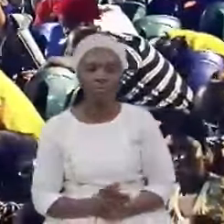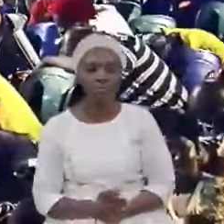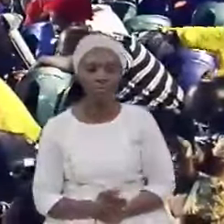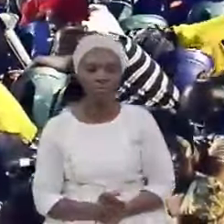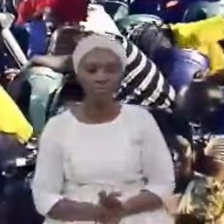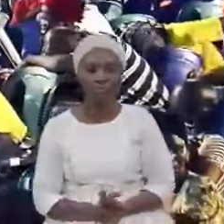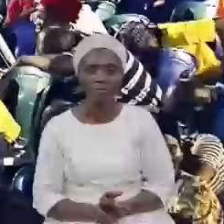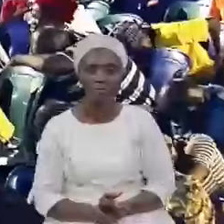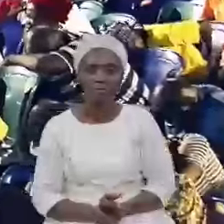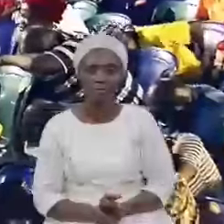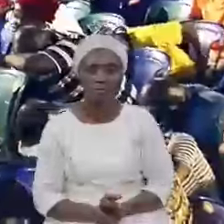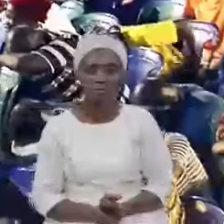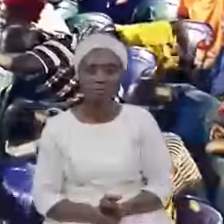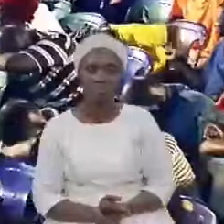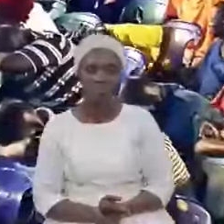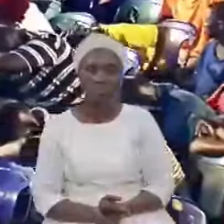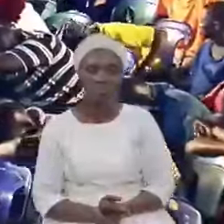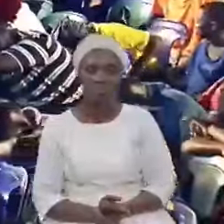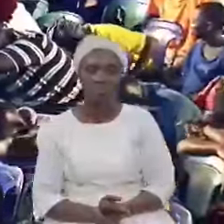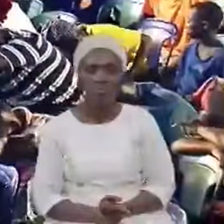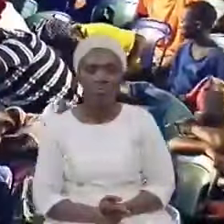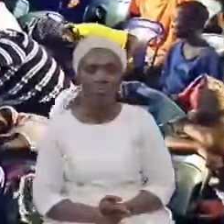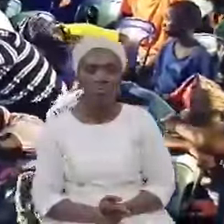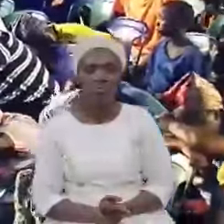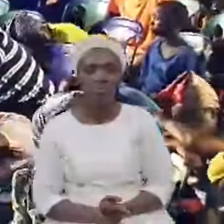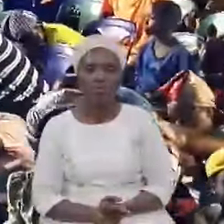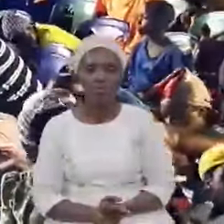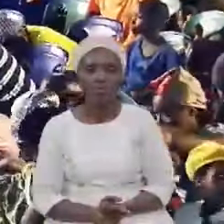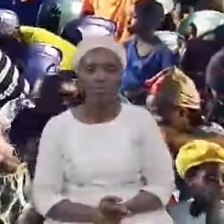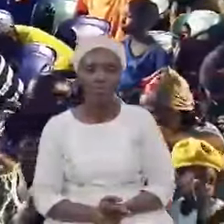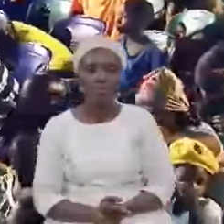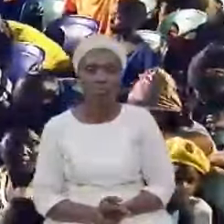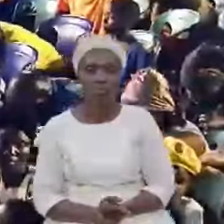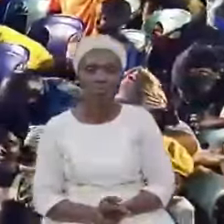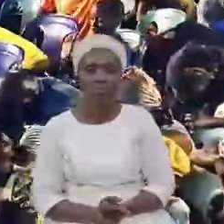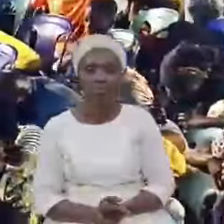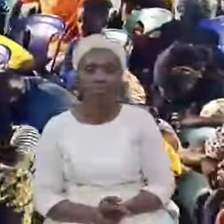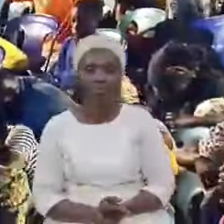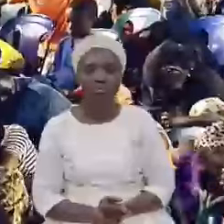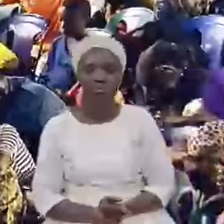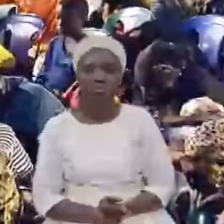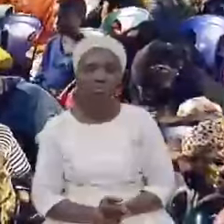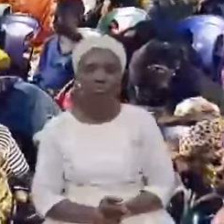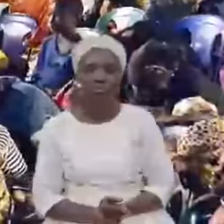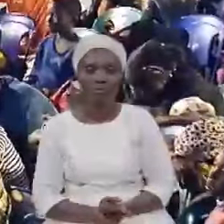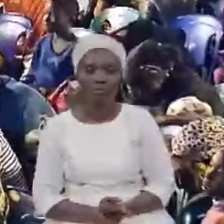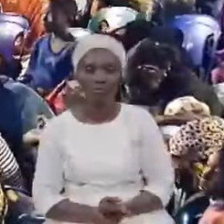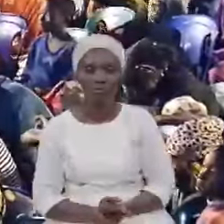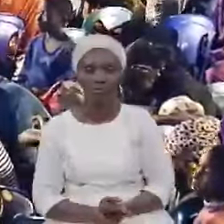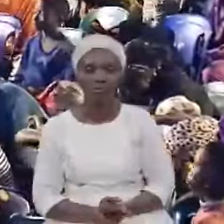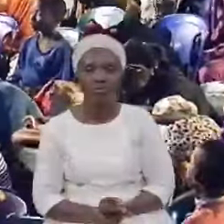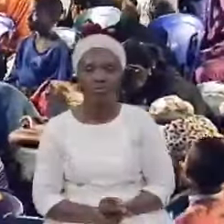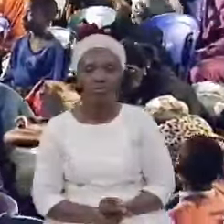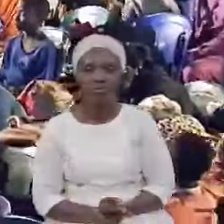come towards the front lines, the front rows, and let's, okay, I can see somebody